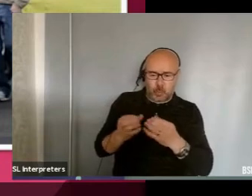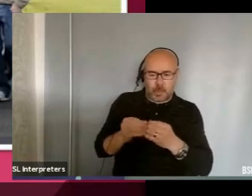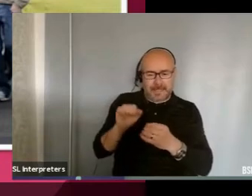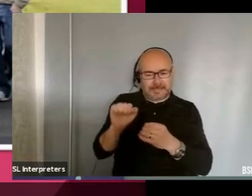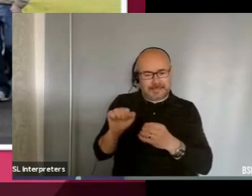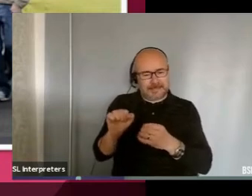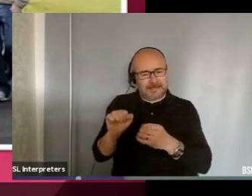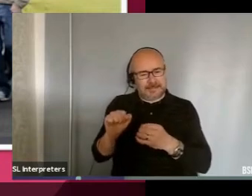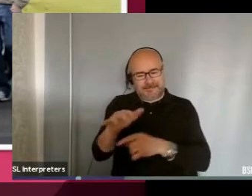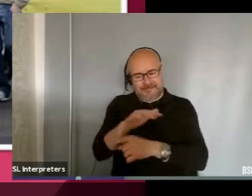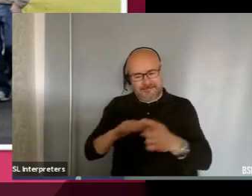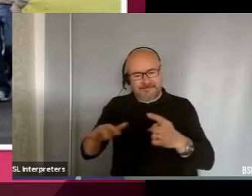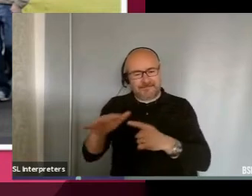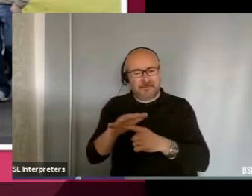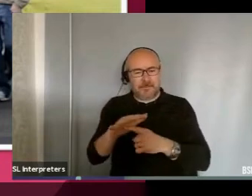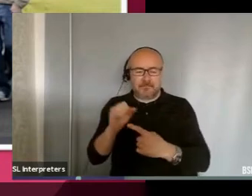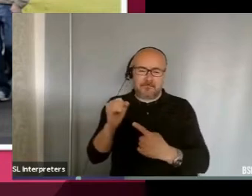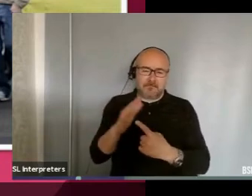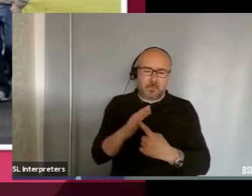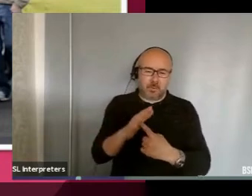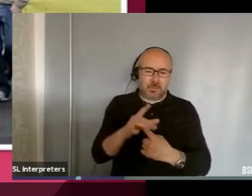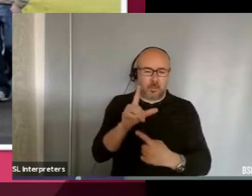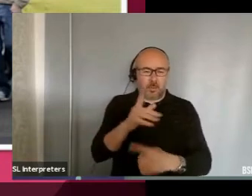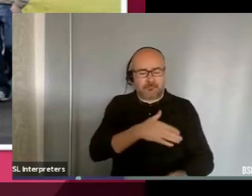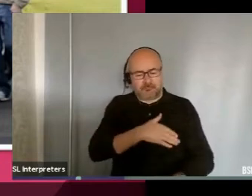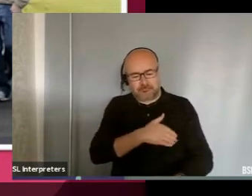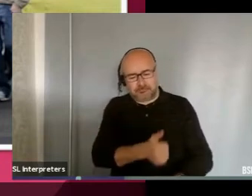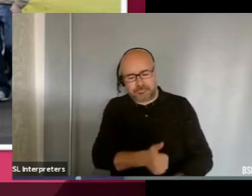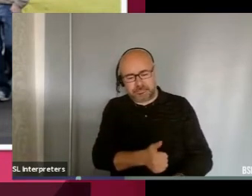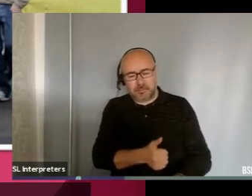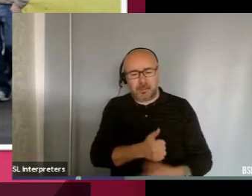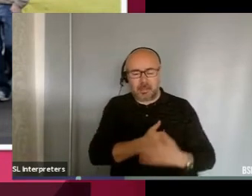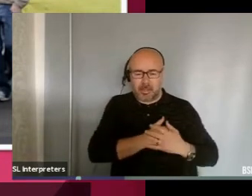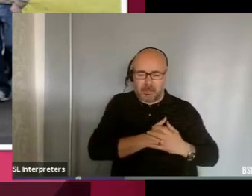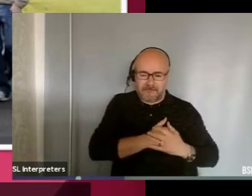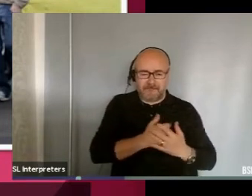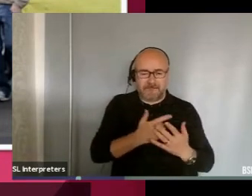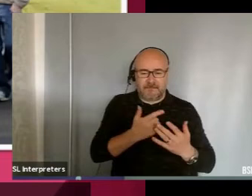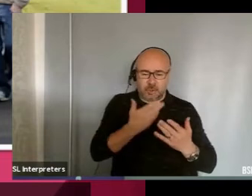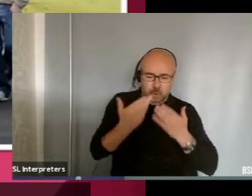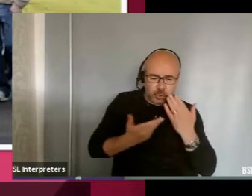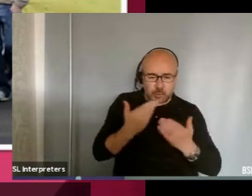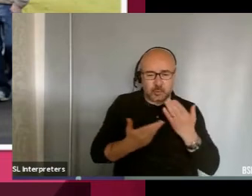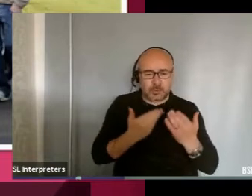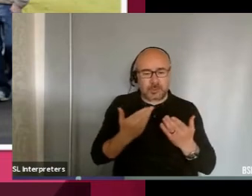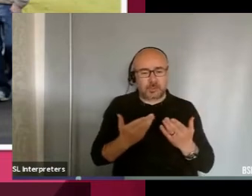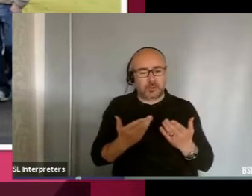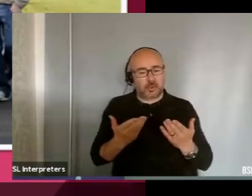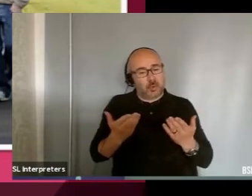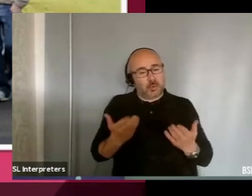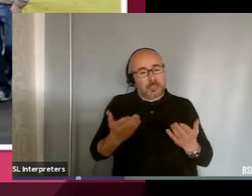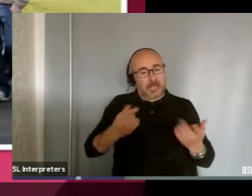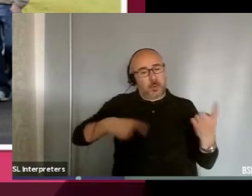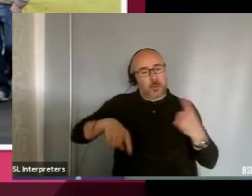and the importance of kindness and love in the stories that we have. And today is a bit of a celebration of